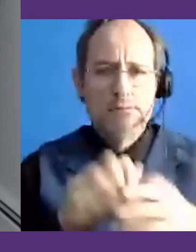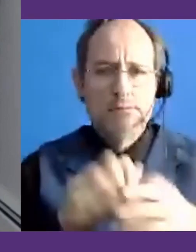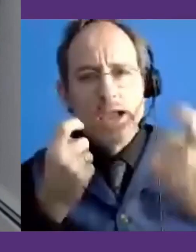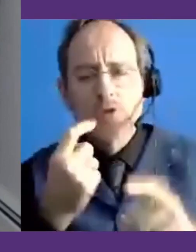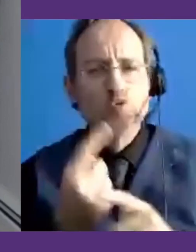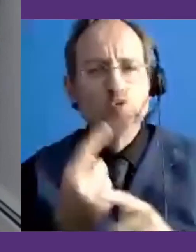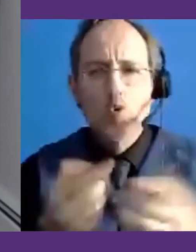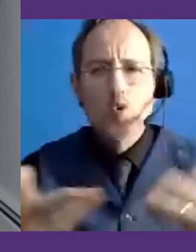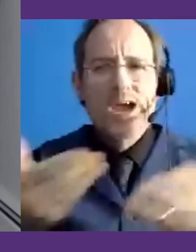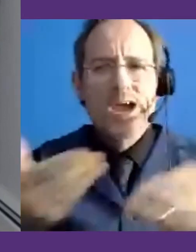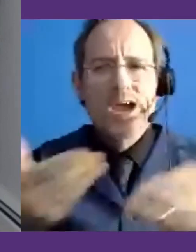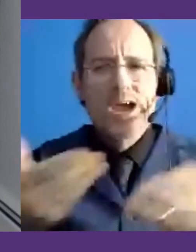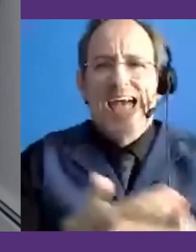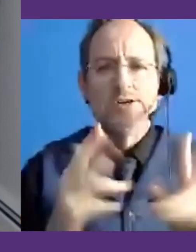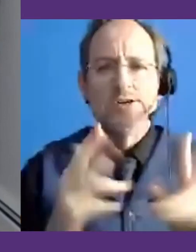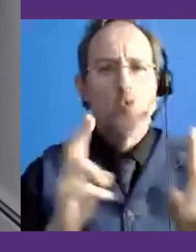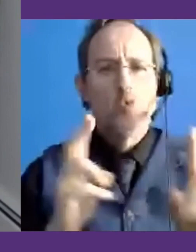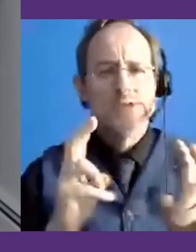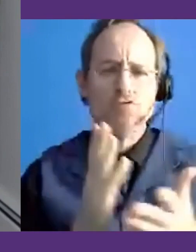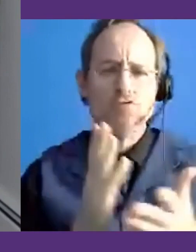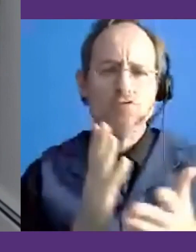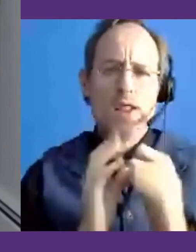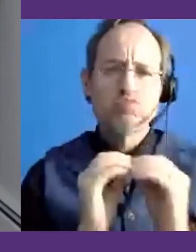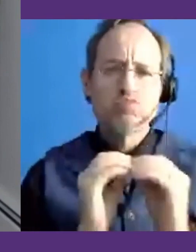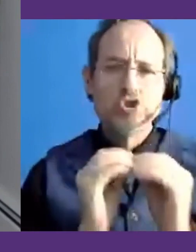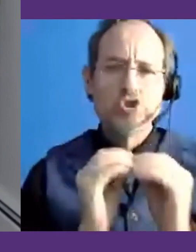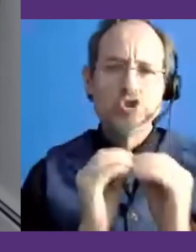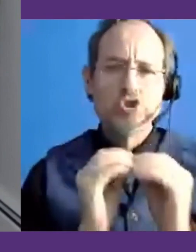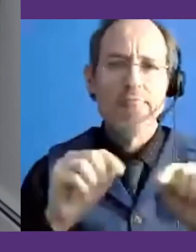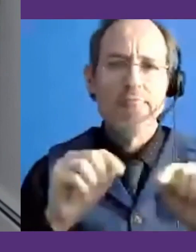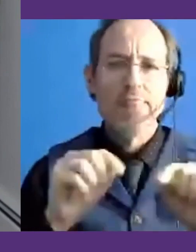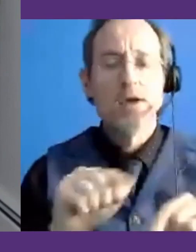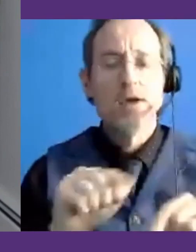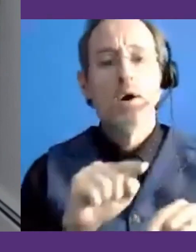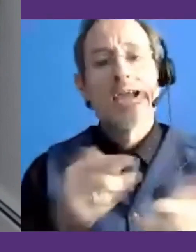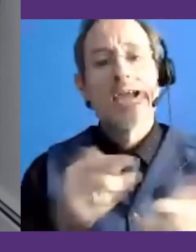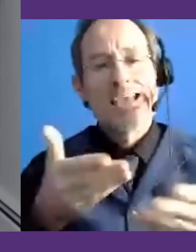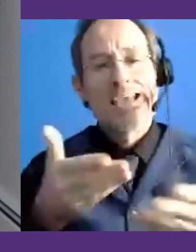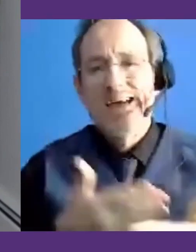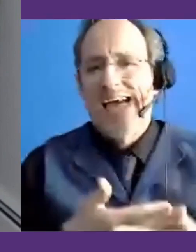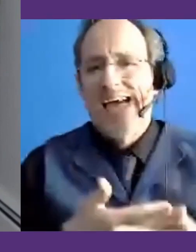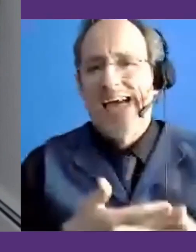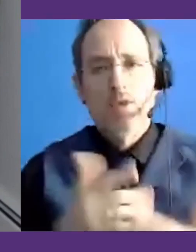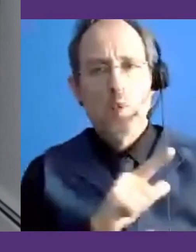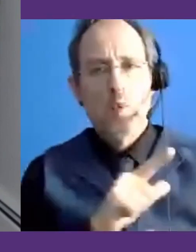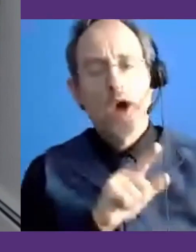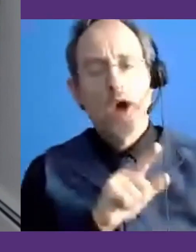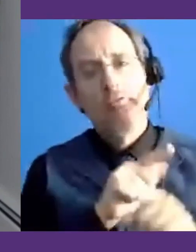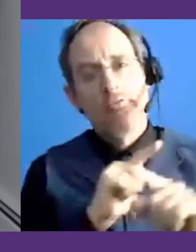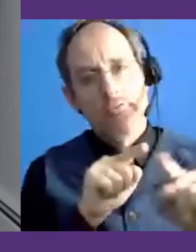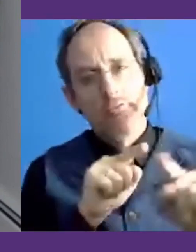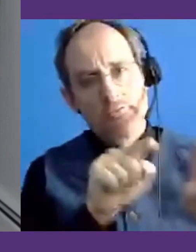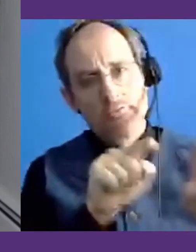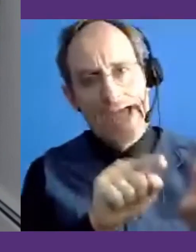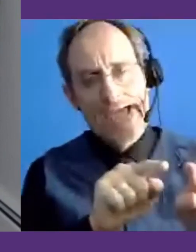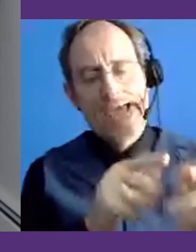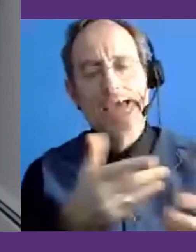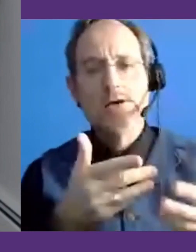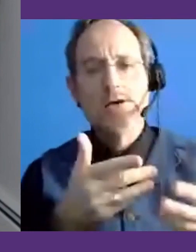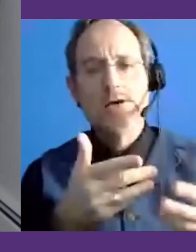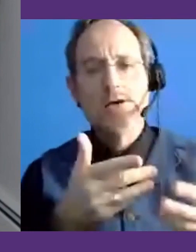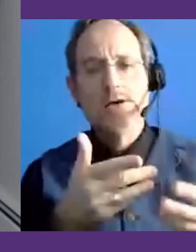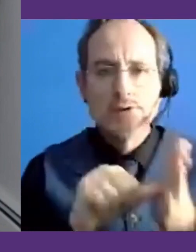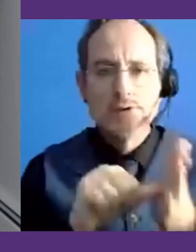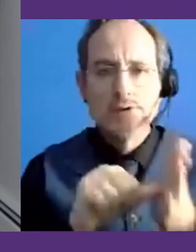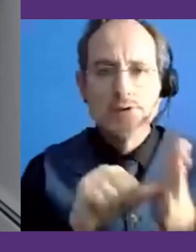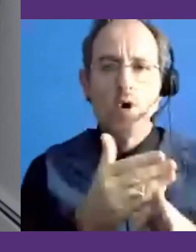in part due to the fact that they've put a tremendous amount of energy and resources, both